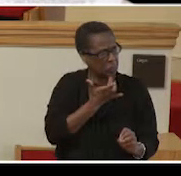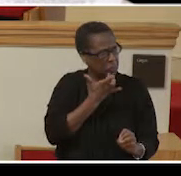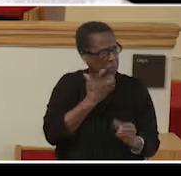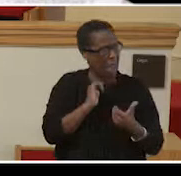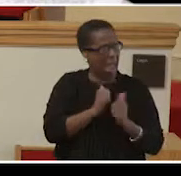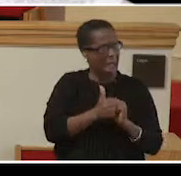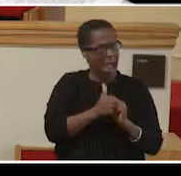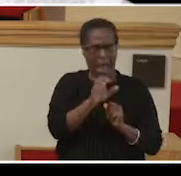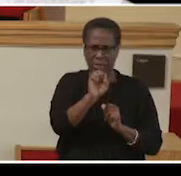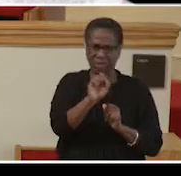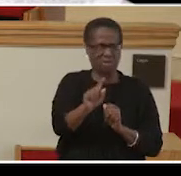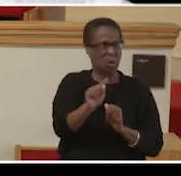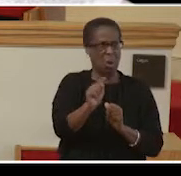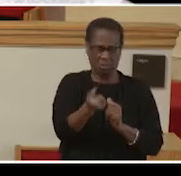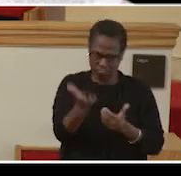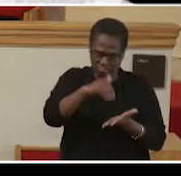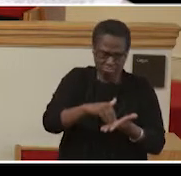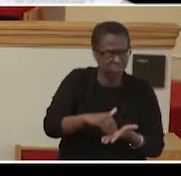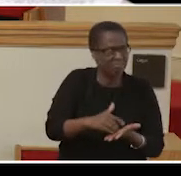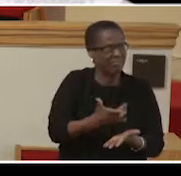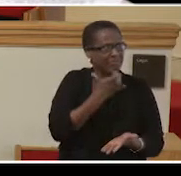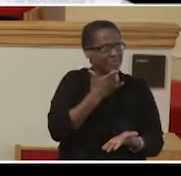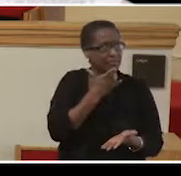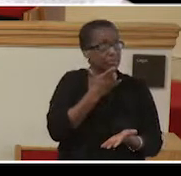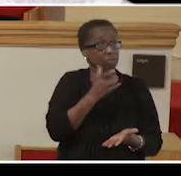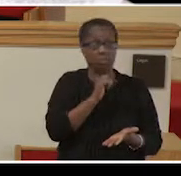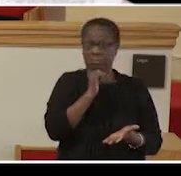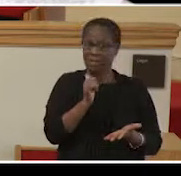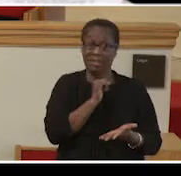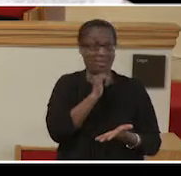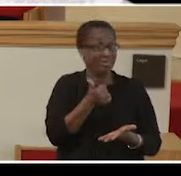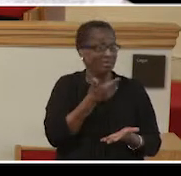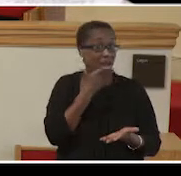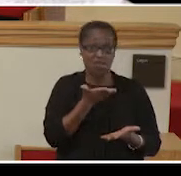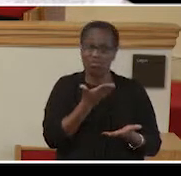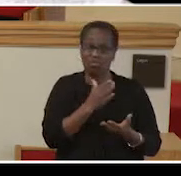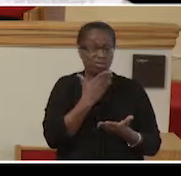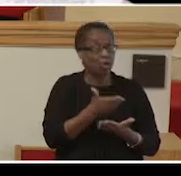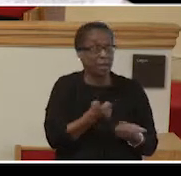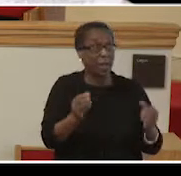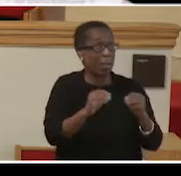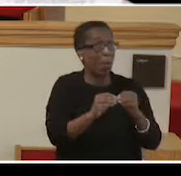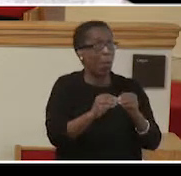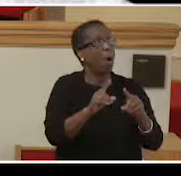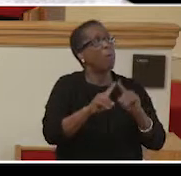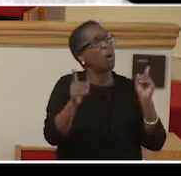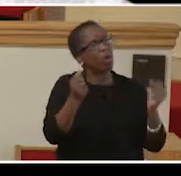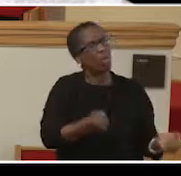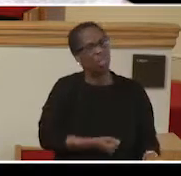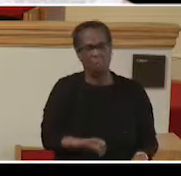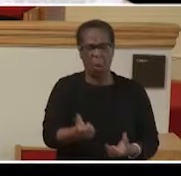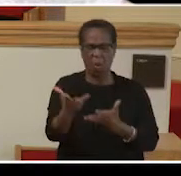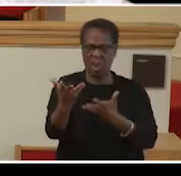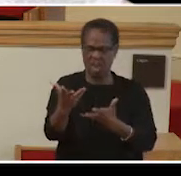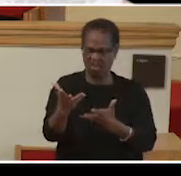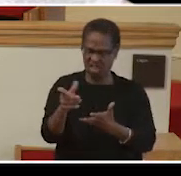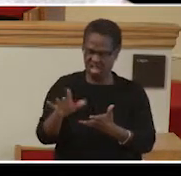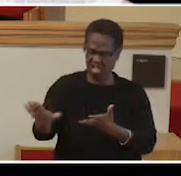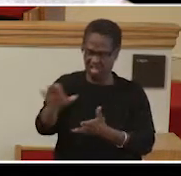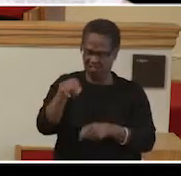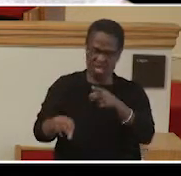its saltiness be restored? It is no longer good for anything, but is thrown out and trampled